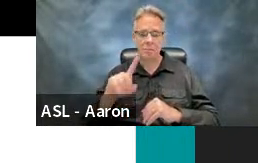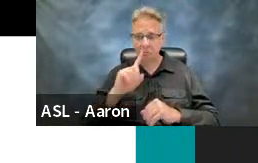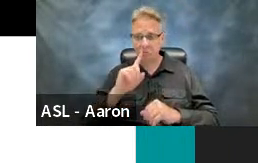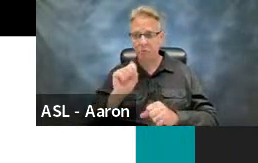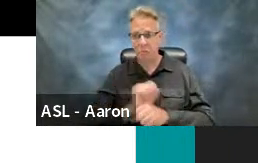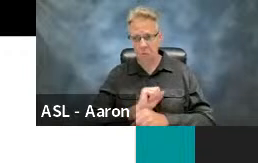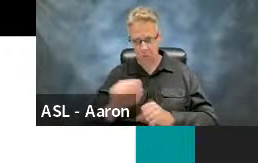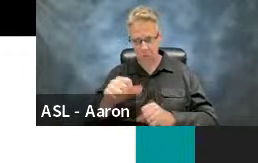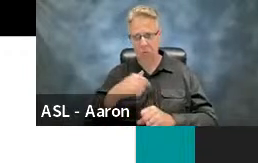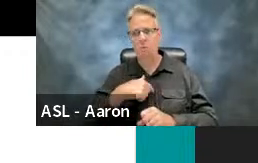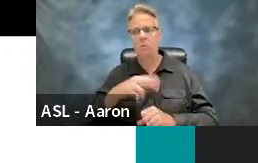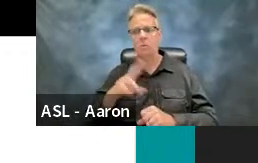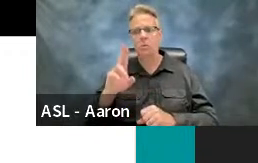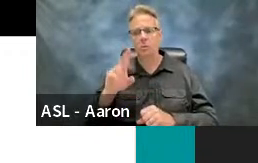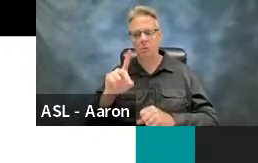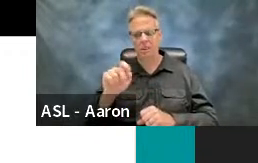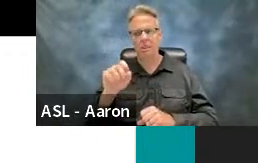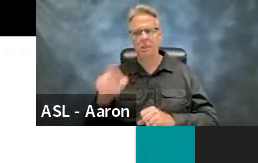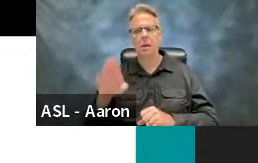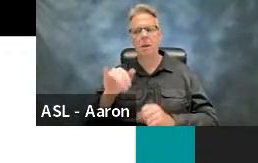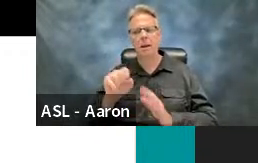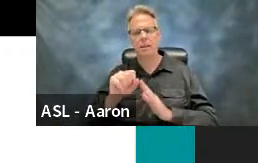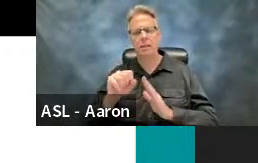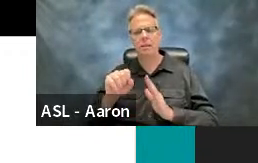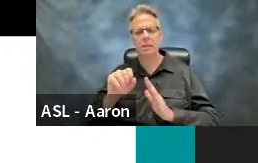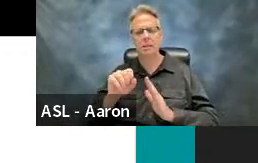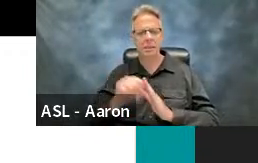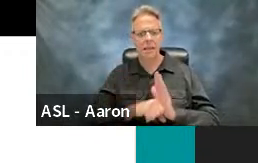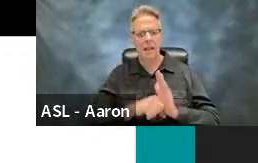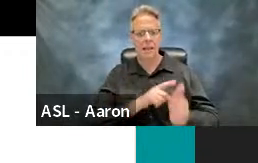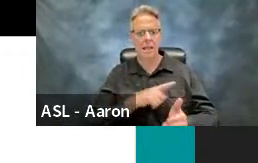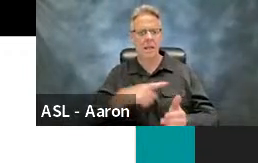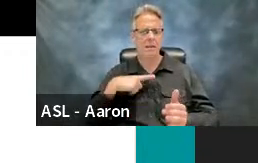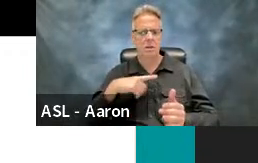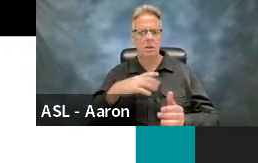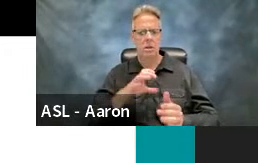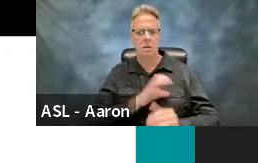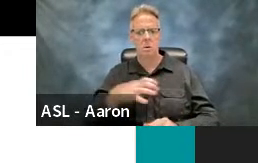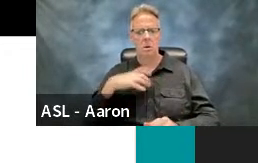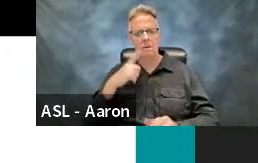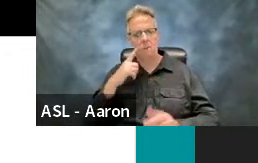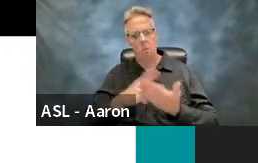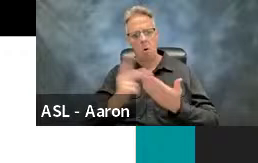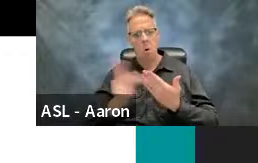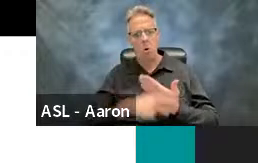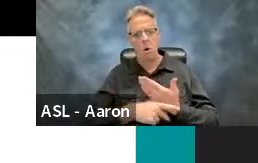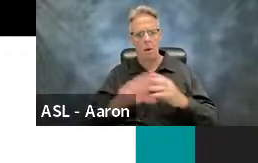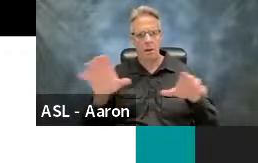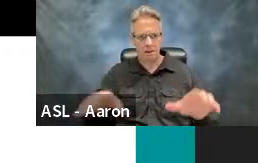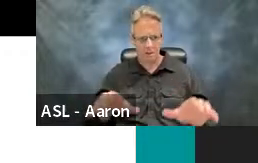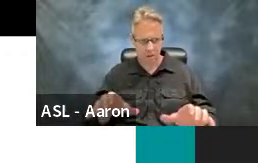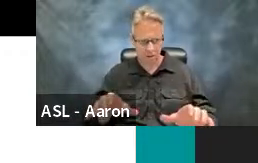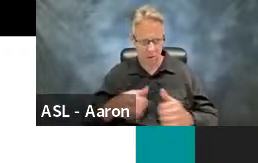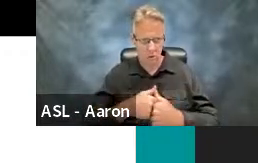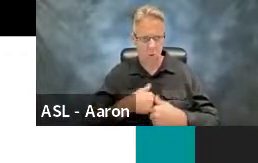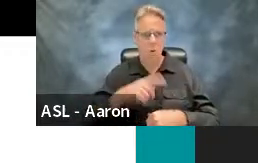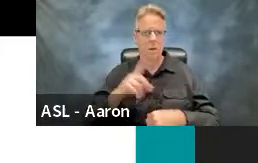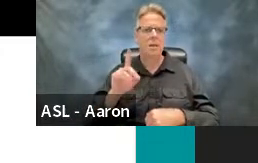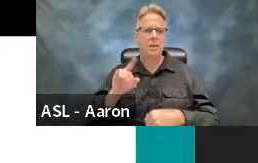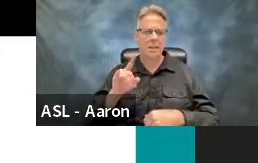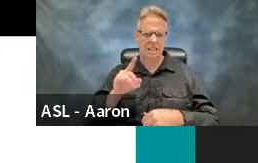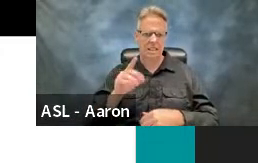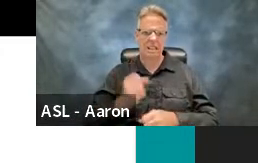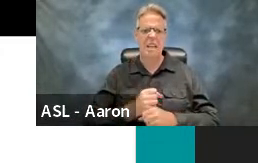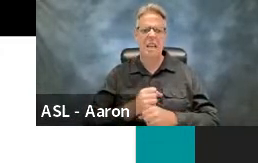we updated the bi-state legislative committee on the program activities. We received